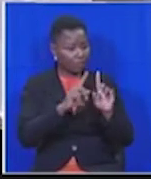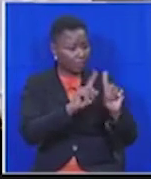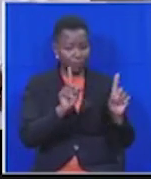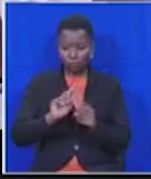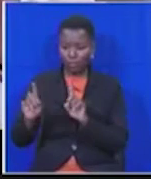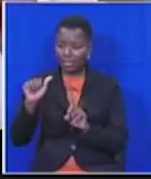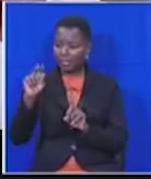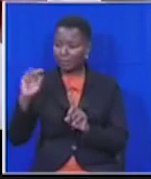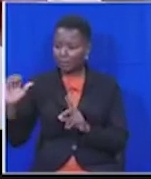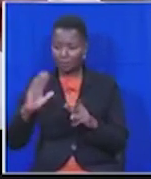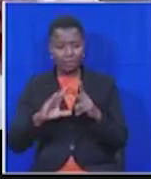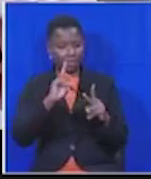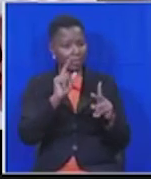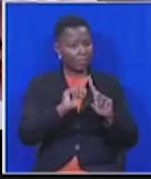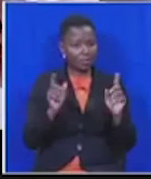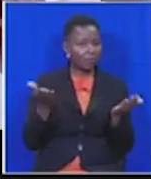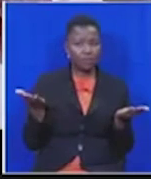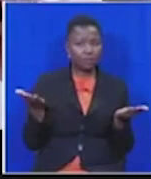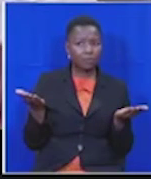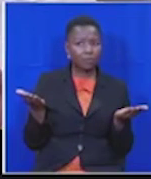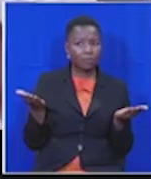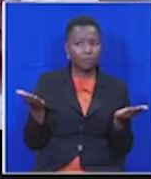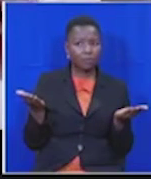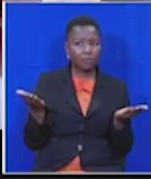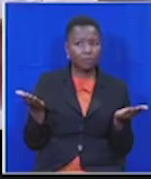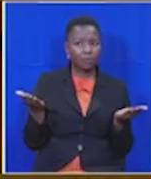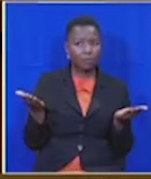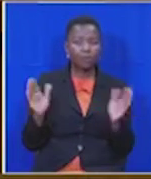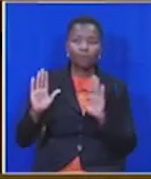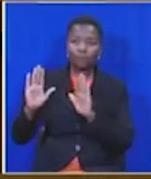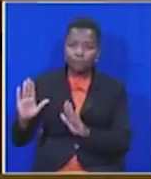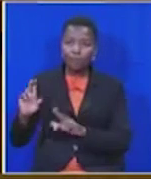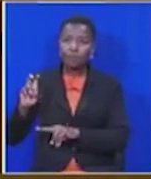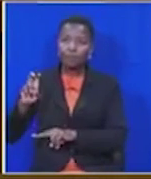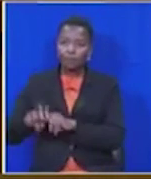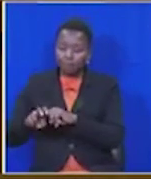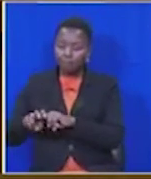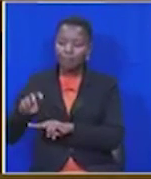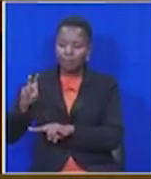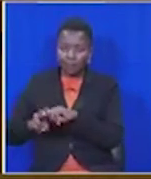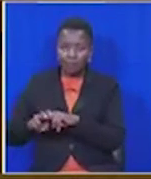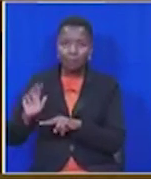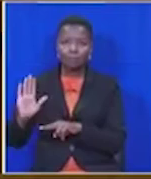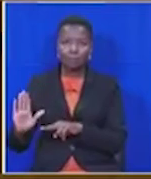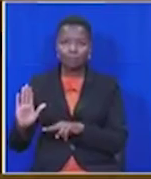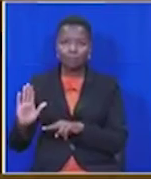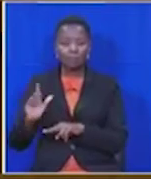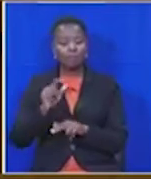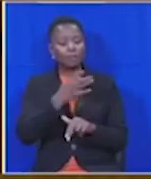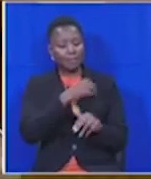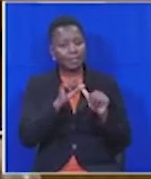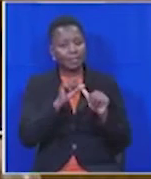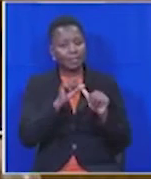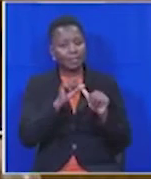ANC MPs. Please. We'll remember that. Please take it easy. I'm coming back to this matter. Please go ahead, Honourable